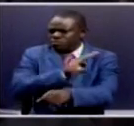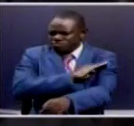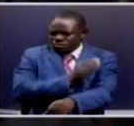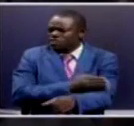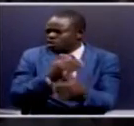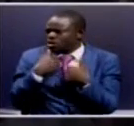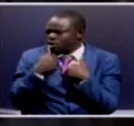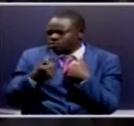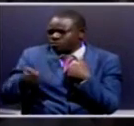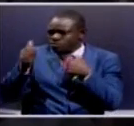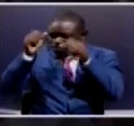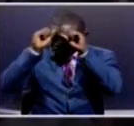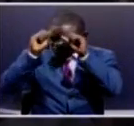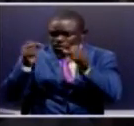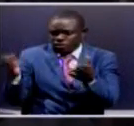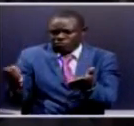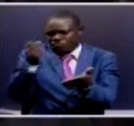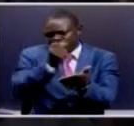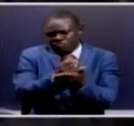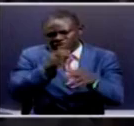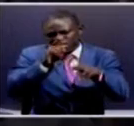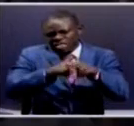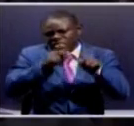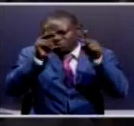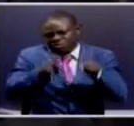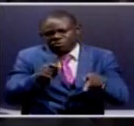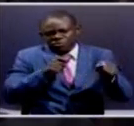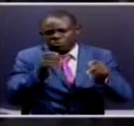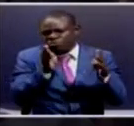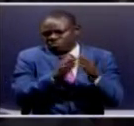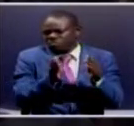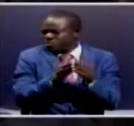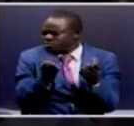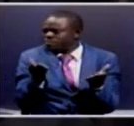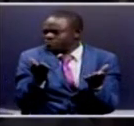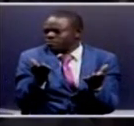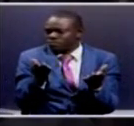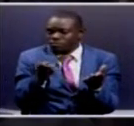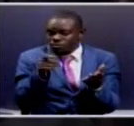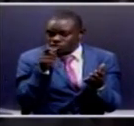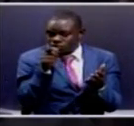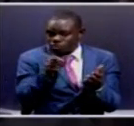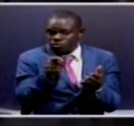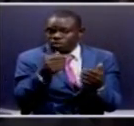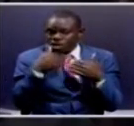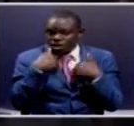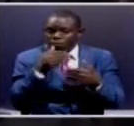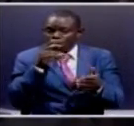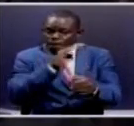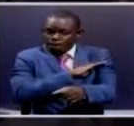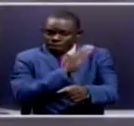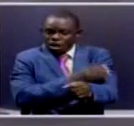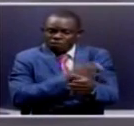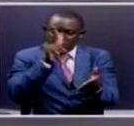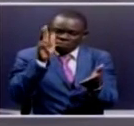chairman. And the forum has been given the mandate to ratify, to say yes or no. In effect, the dialogue process now is